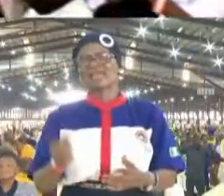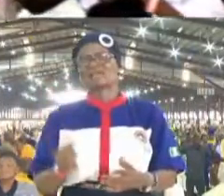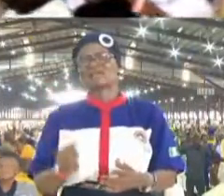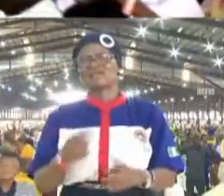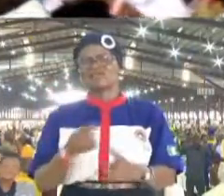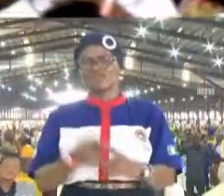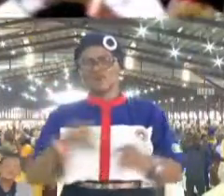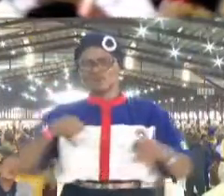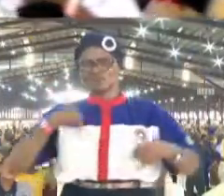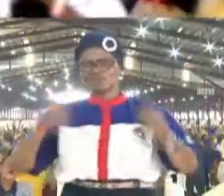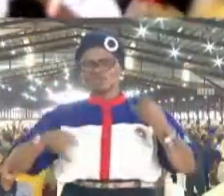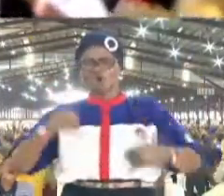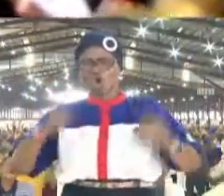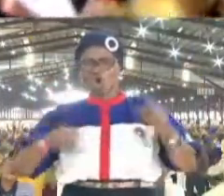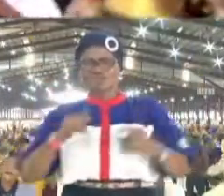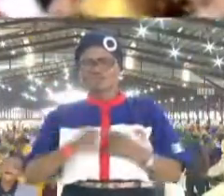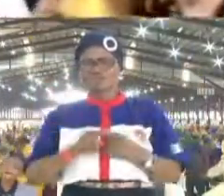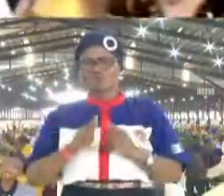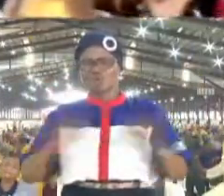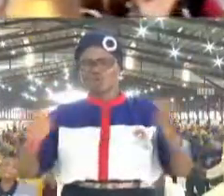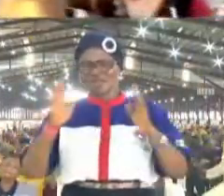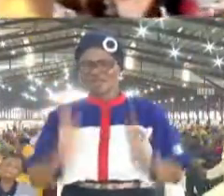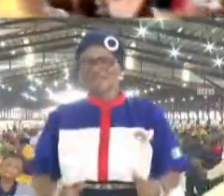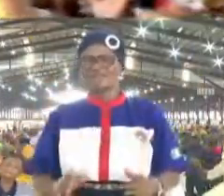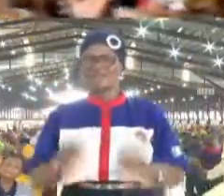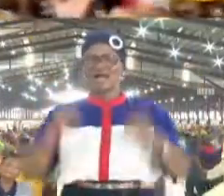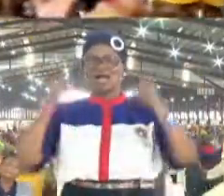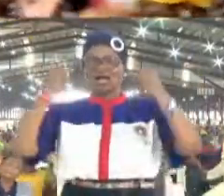from joy to greater joy.